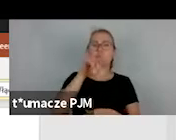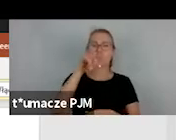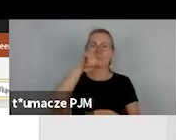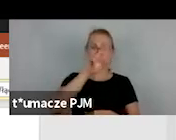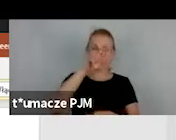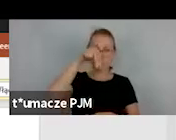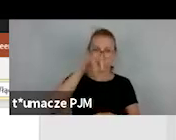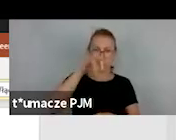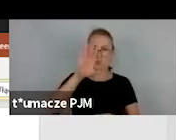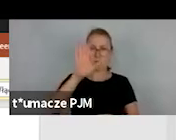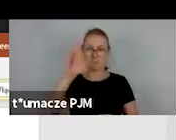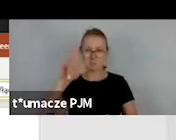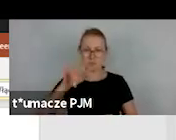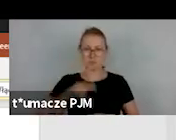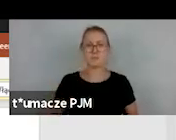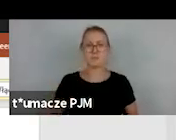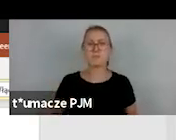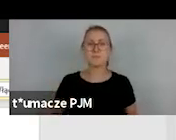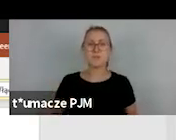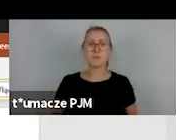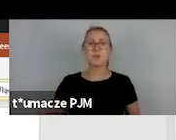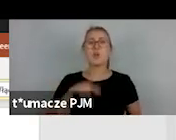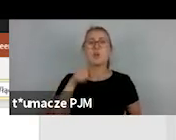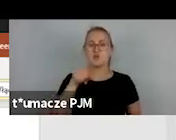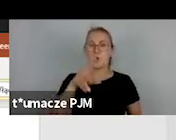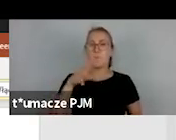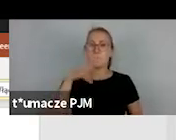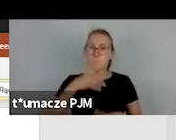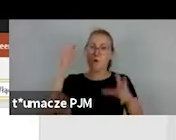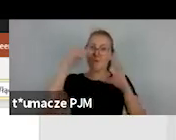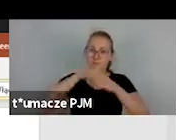very well-known international soccer players as Brothers for Life